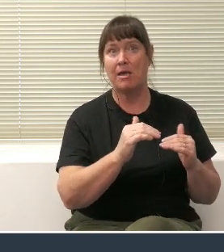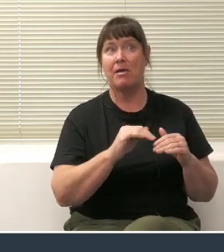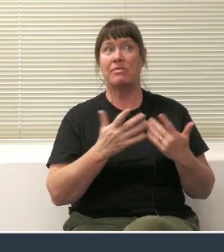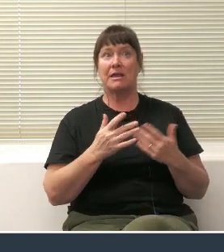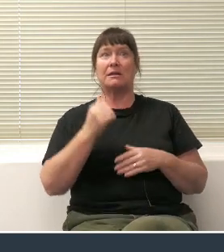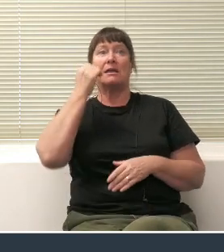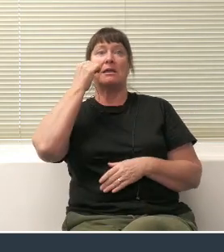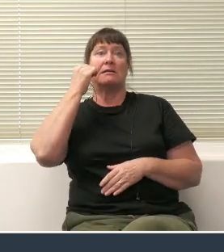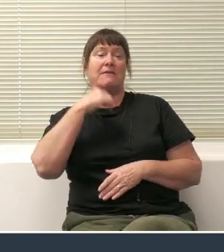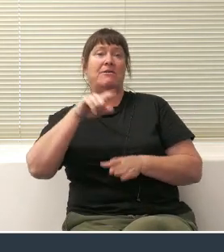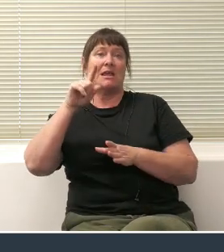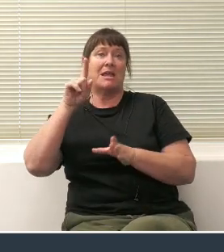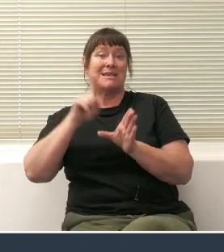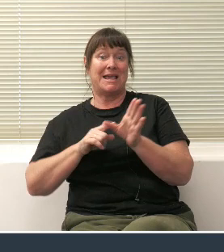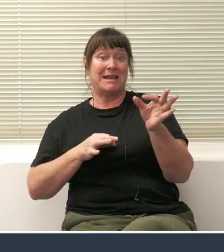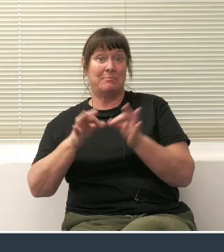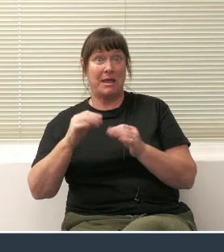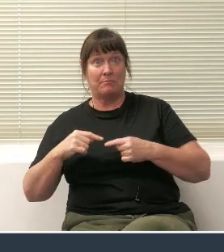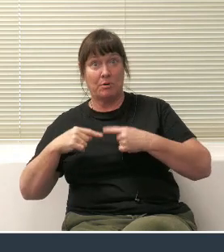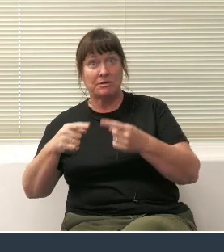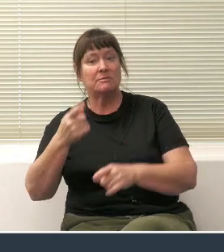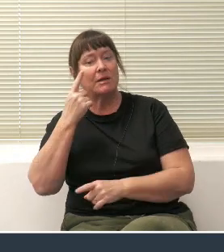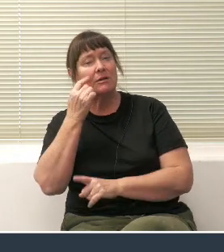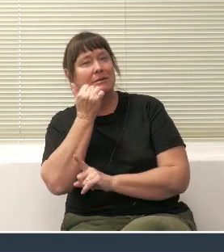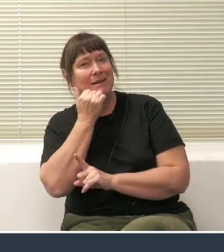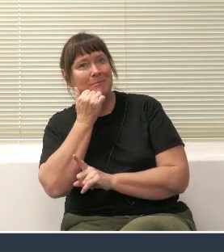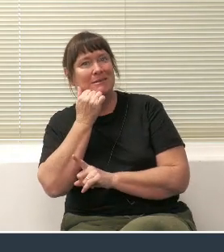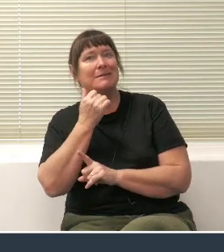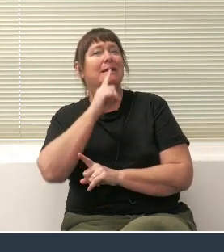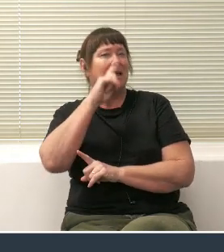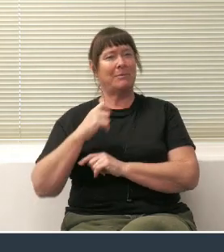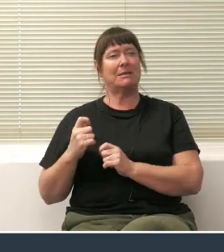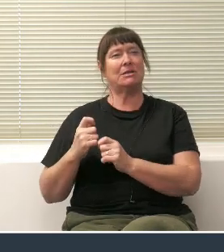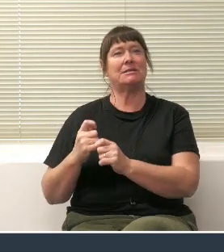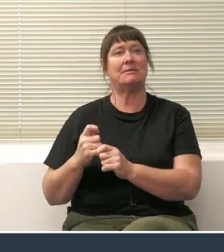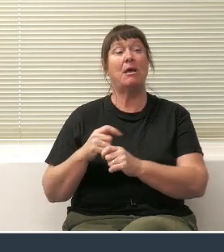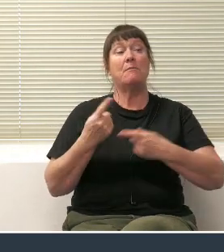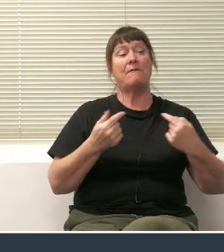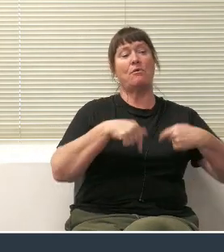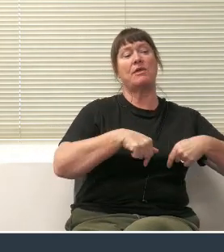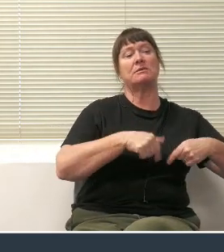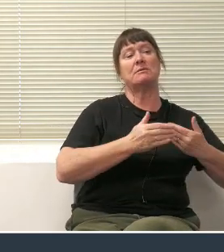in every annual plan process, we can relook at those figures and change them if we would like to.